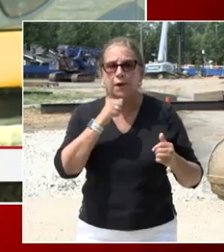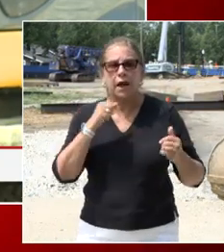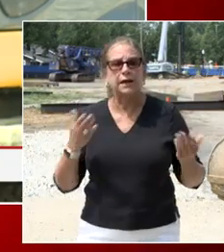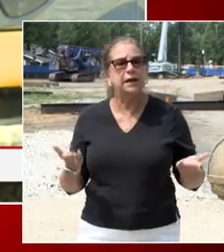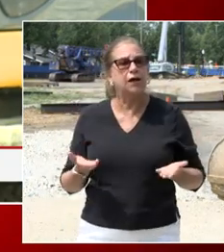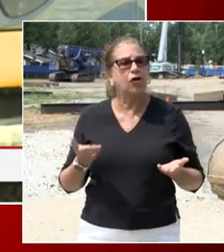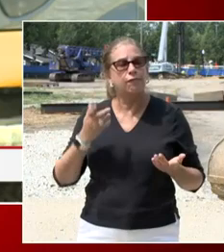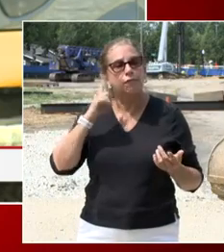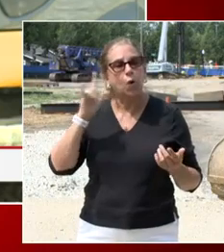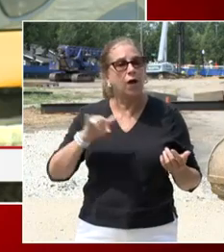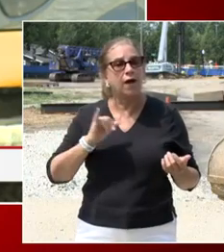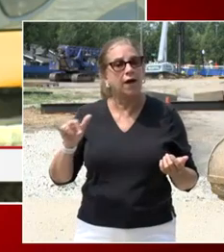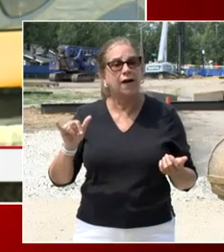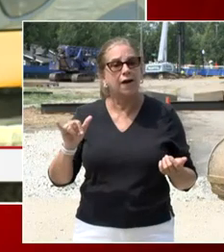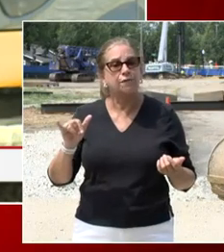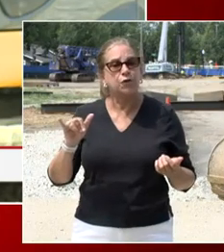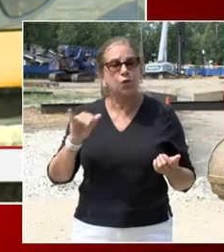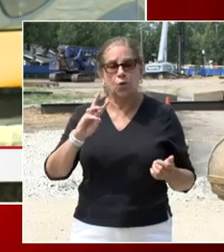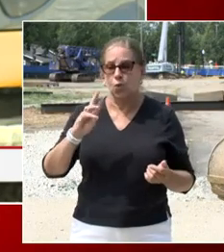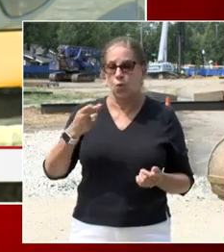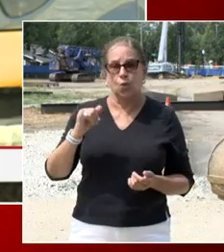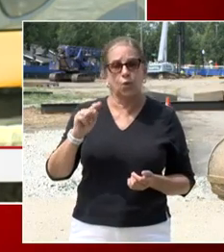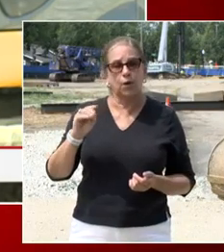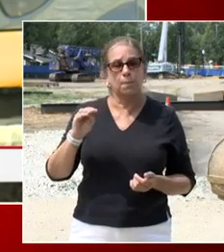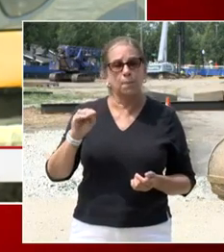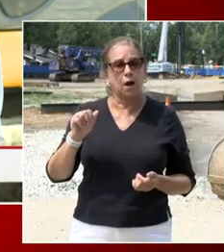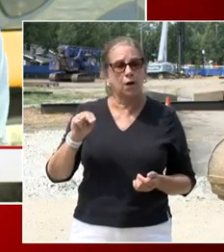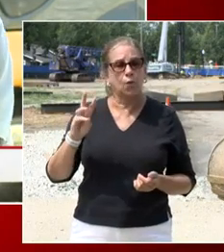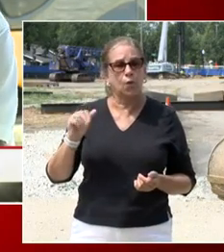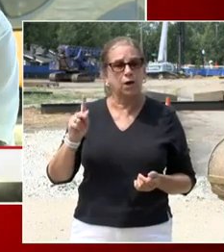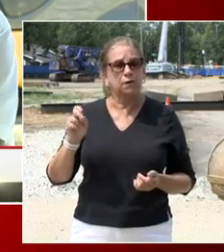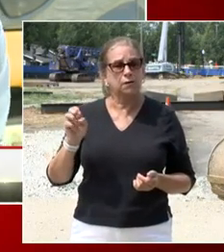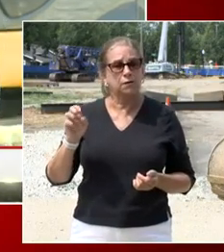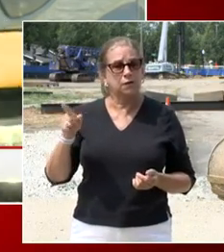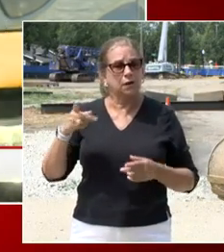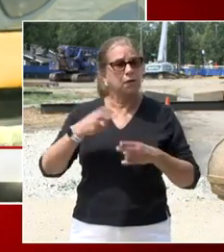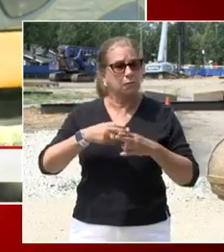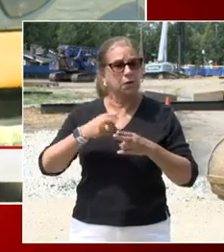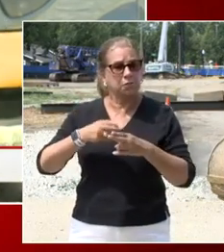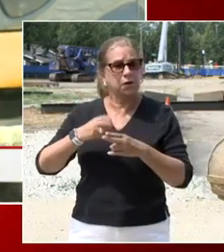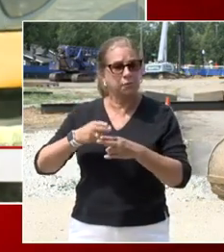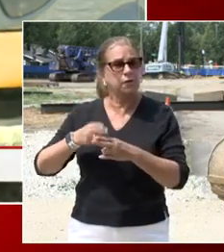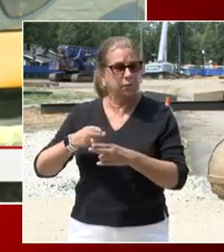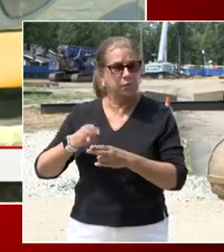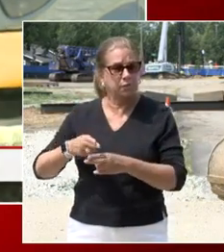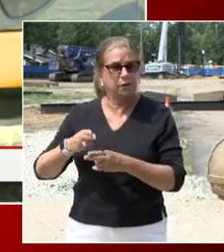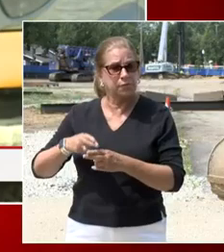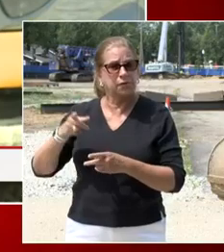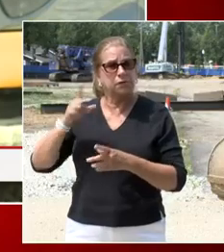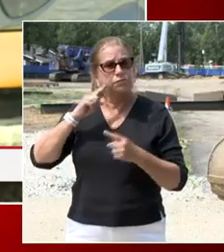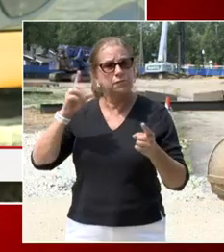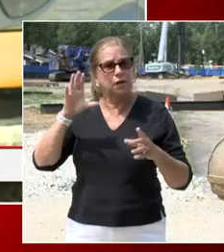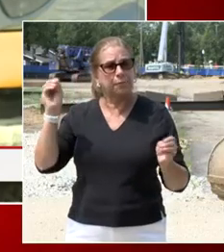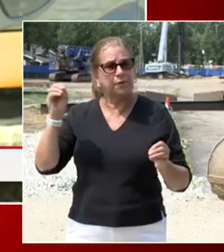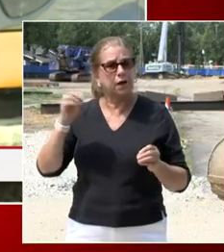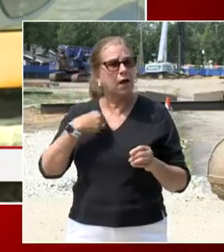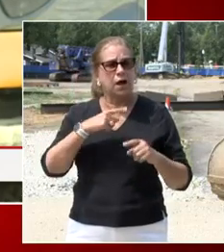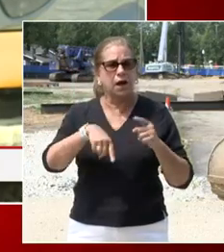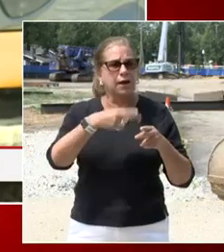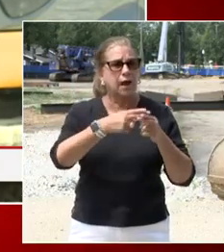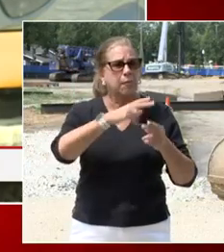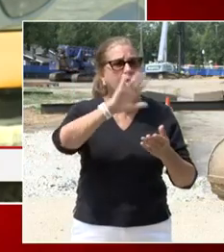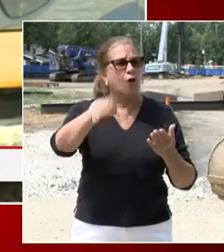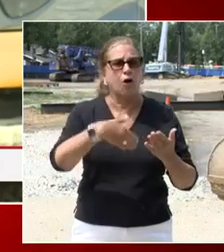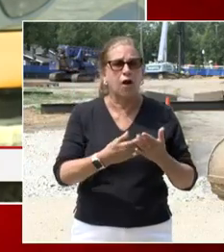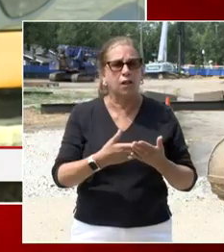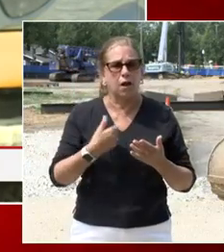I can't even, there's so many people, I don't have to name no names, but I try to be a helping hand wherever I can, When I could sit in Giant, I used